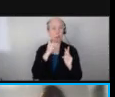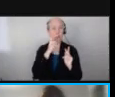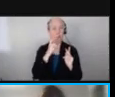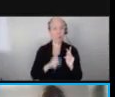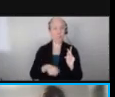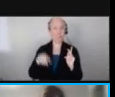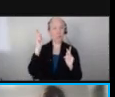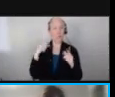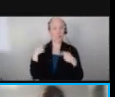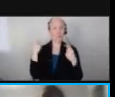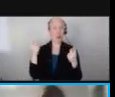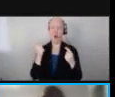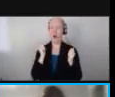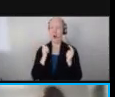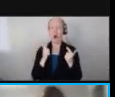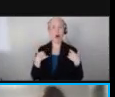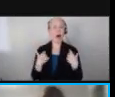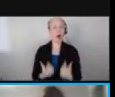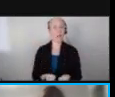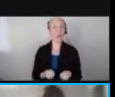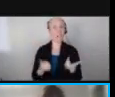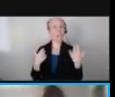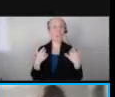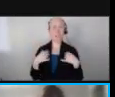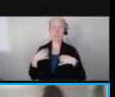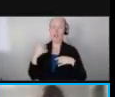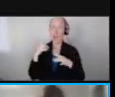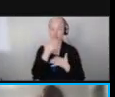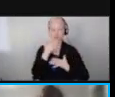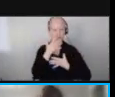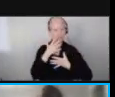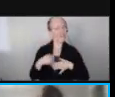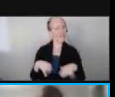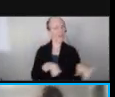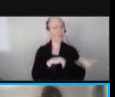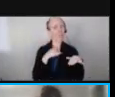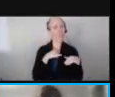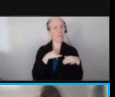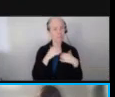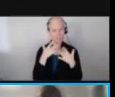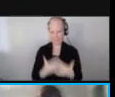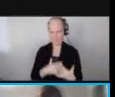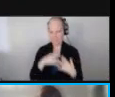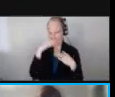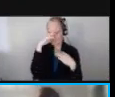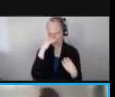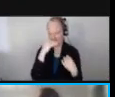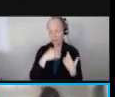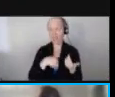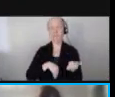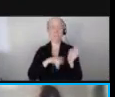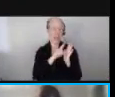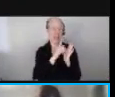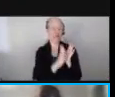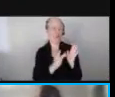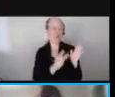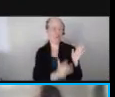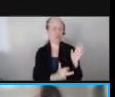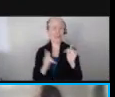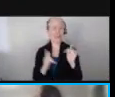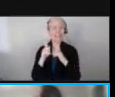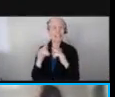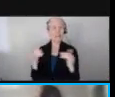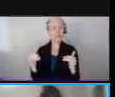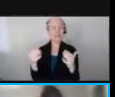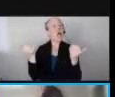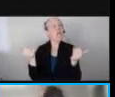a healthy, homogeneous group of males throughout the astronaut corps. That diversity is